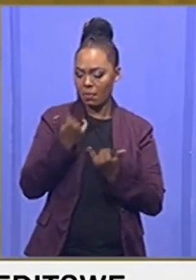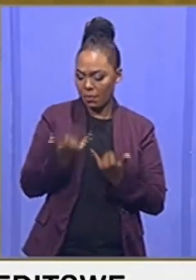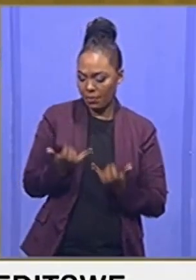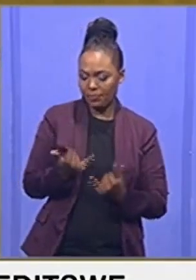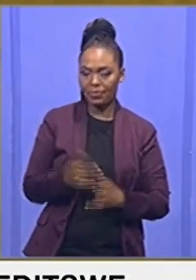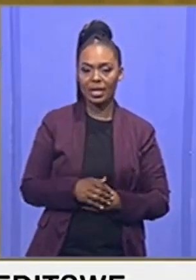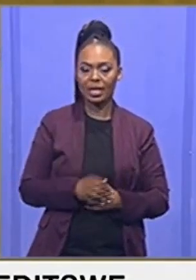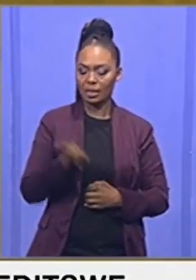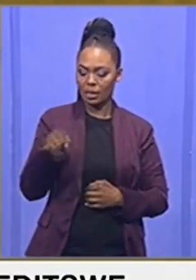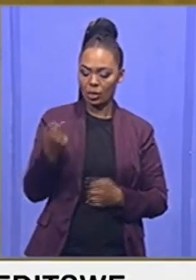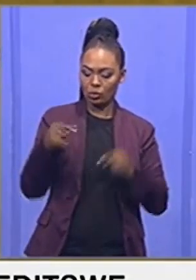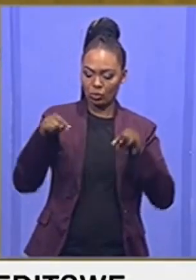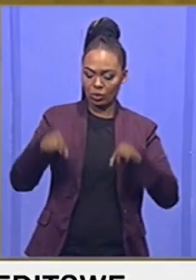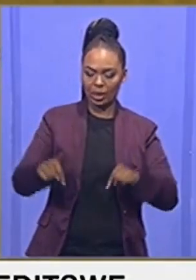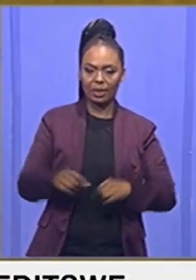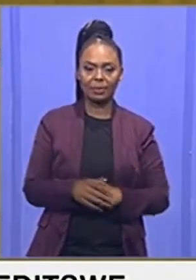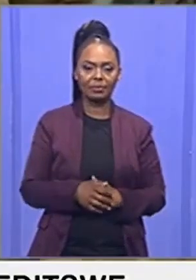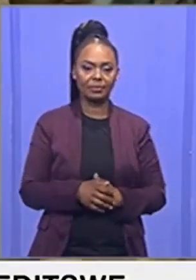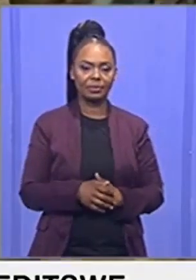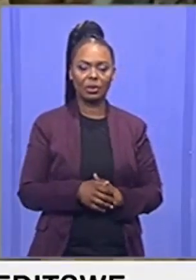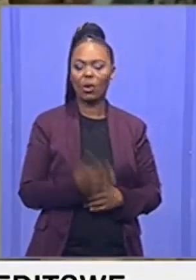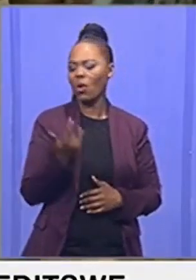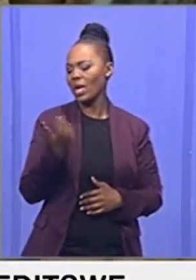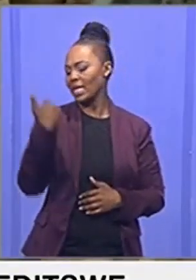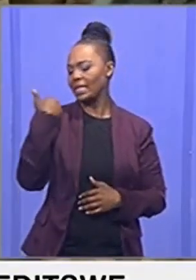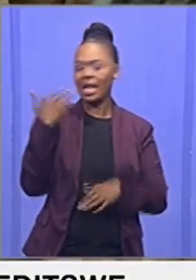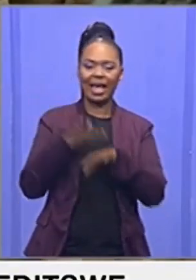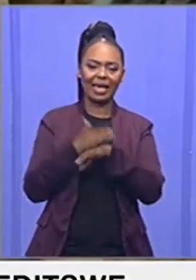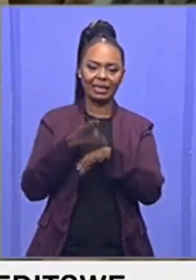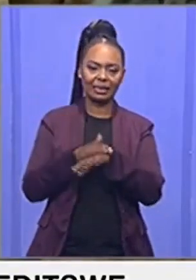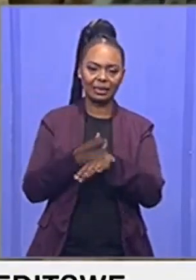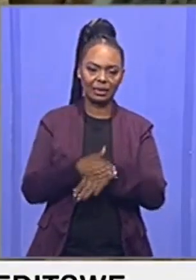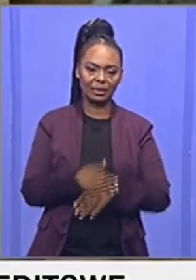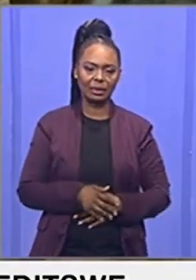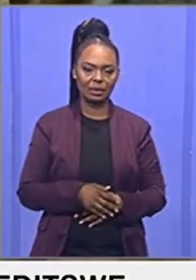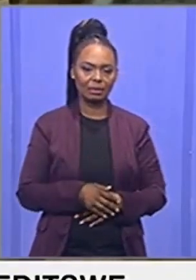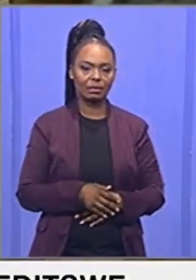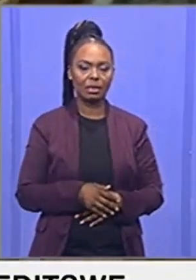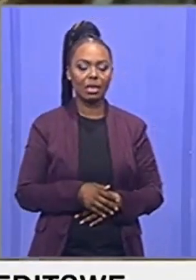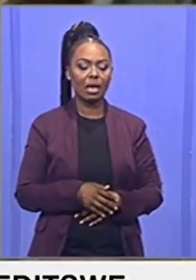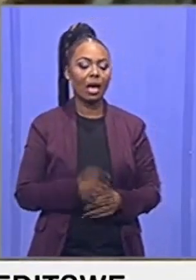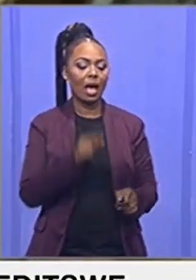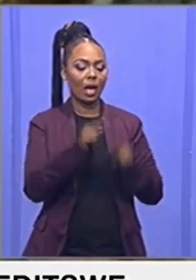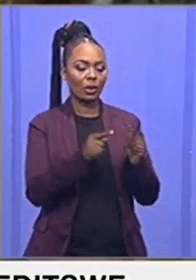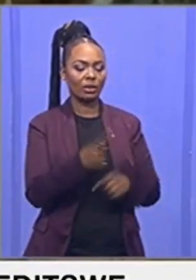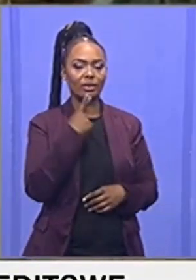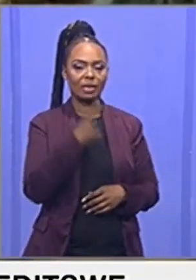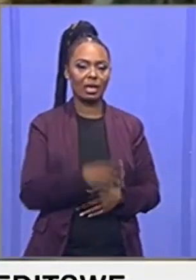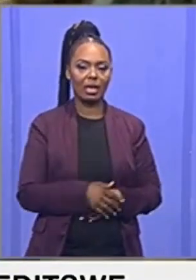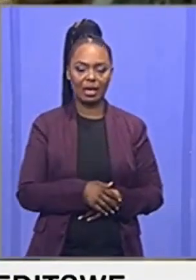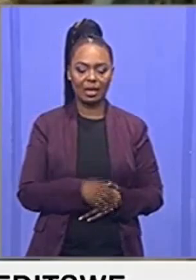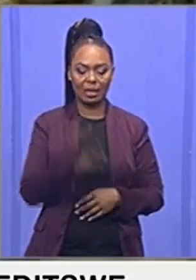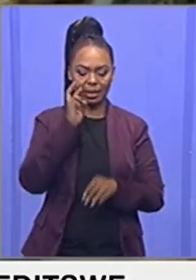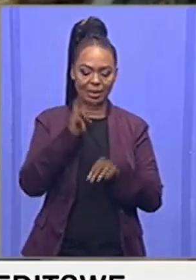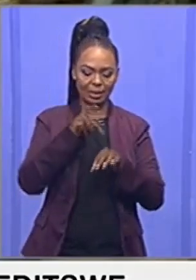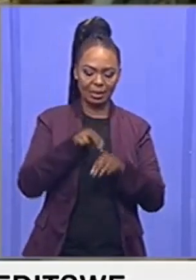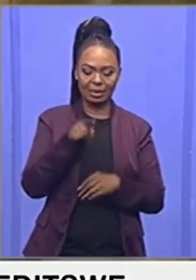Zungu, today or yesterday, late yesterday. The accused are entitled to be apprised of the case of